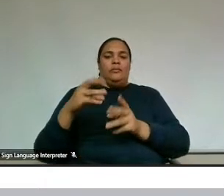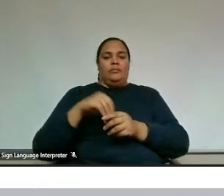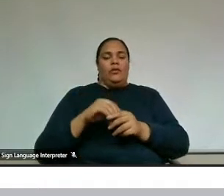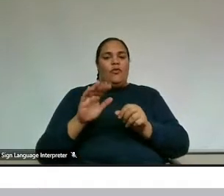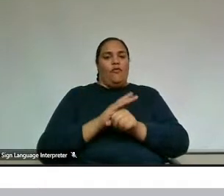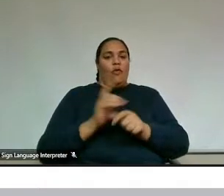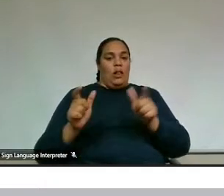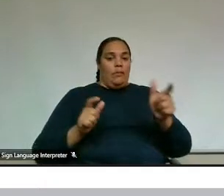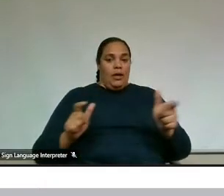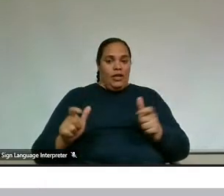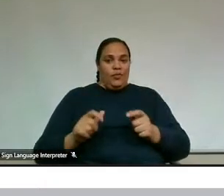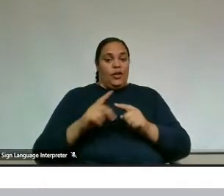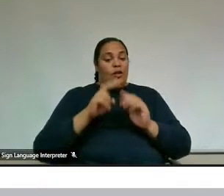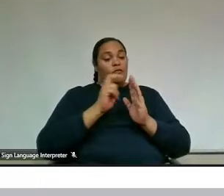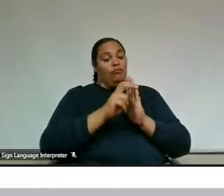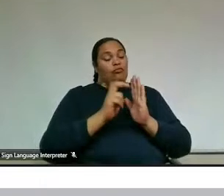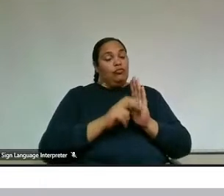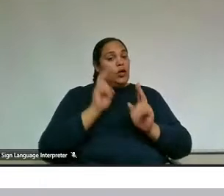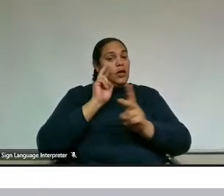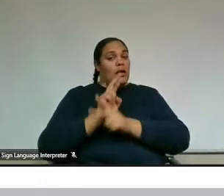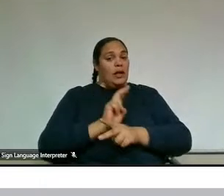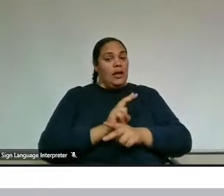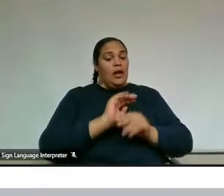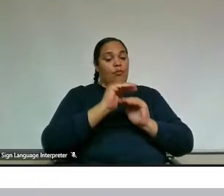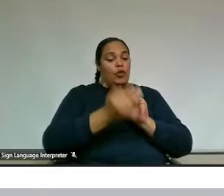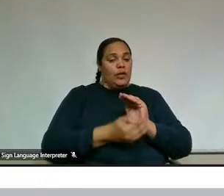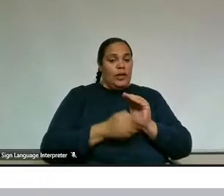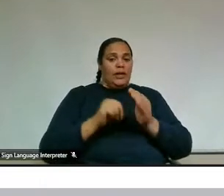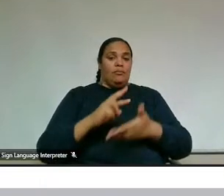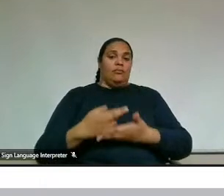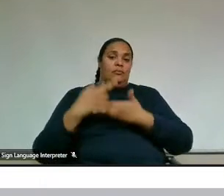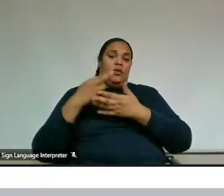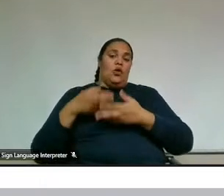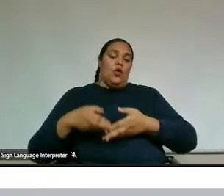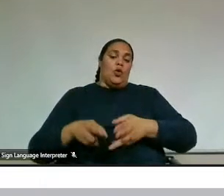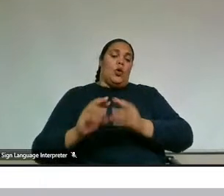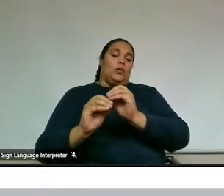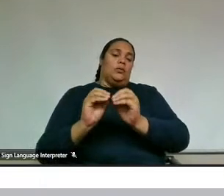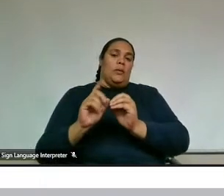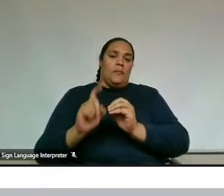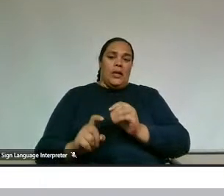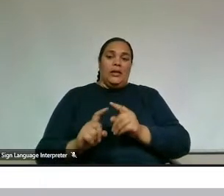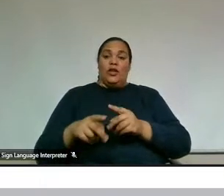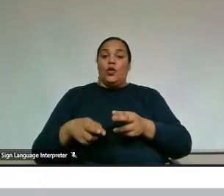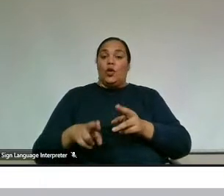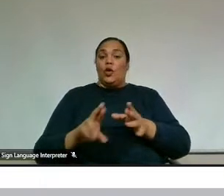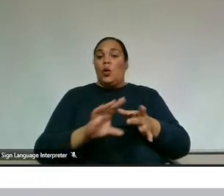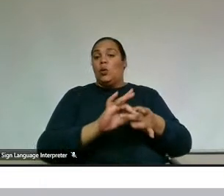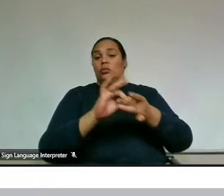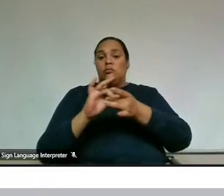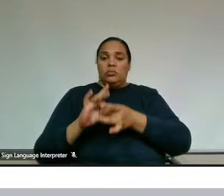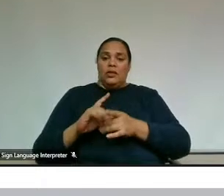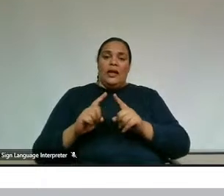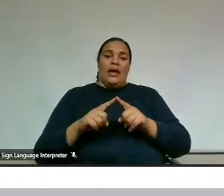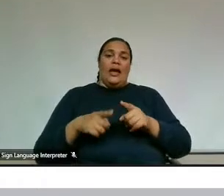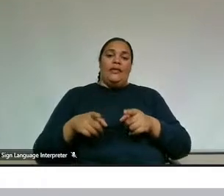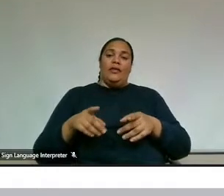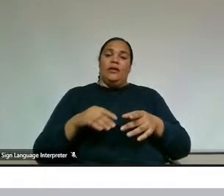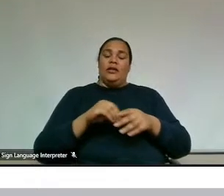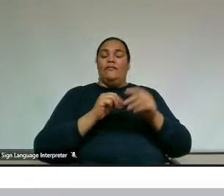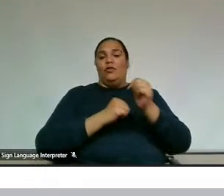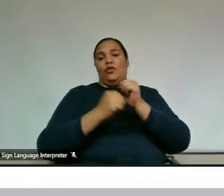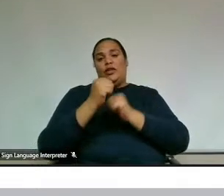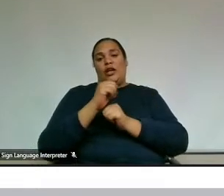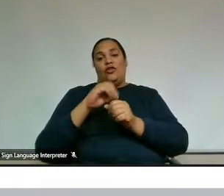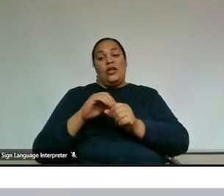management, regulate, upgrade, protect, and rehabilitate municipal roads, roads of joint reserve service, and ancillary roads infrastructure in